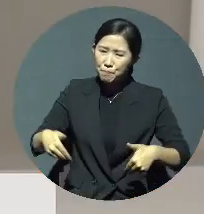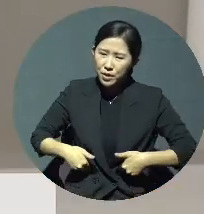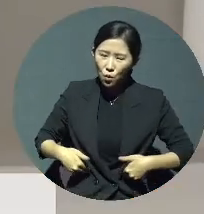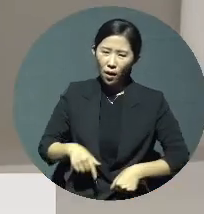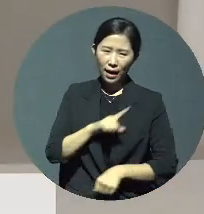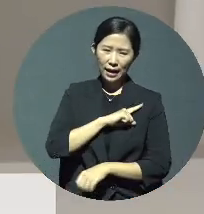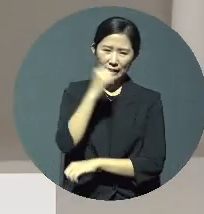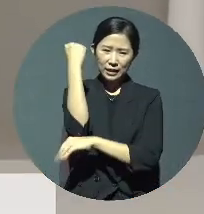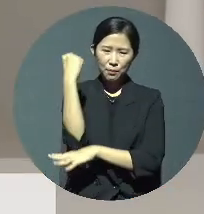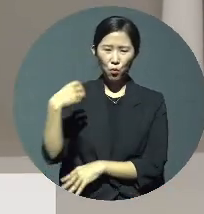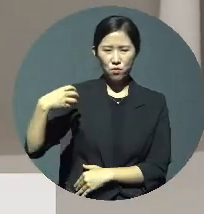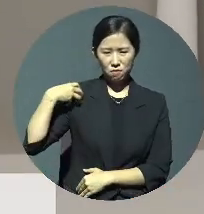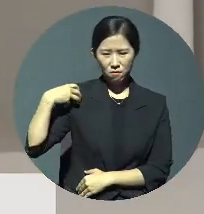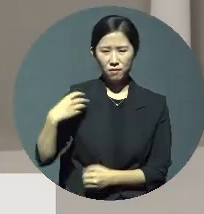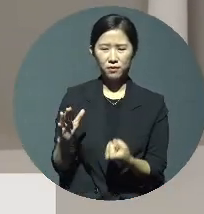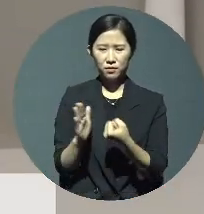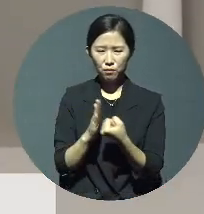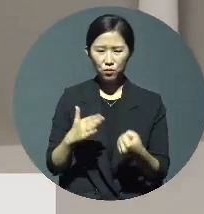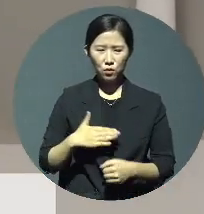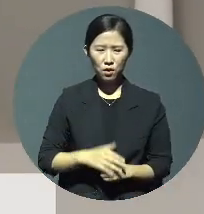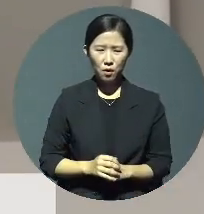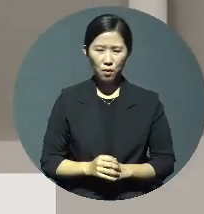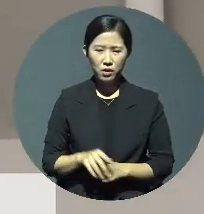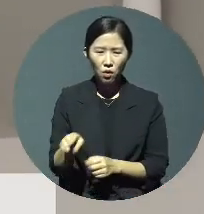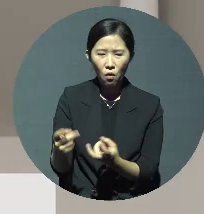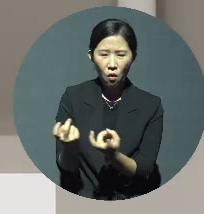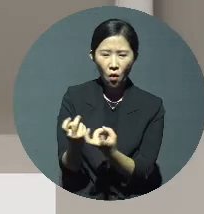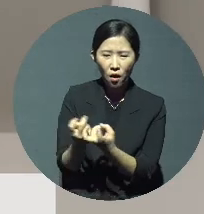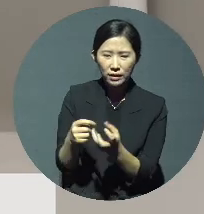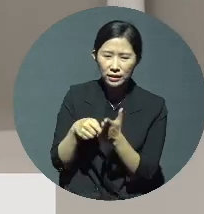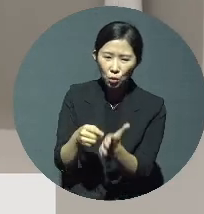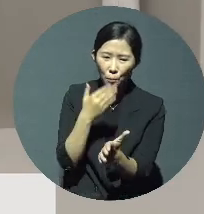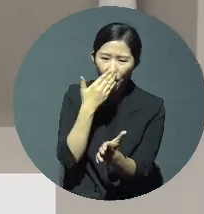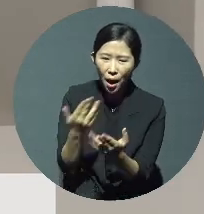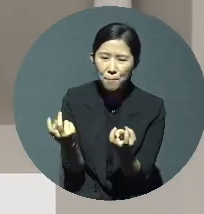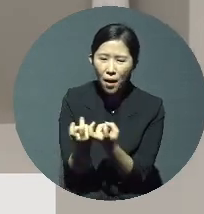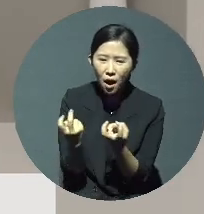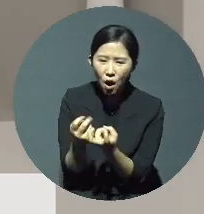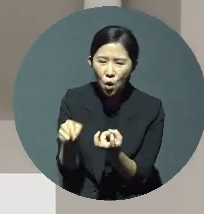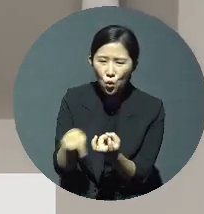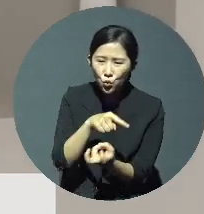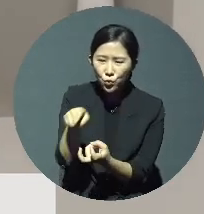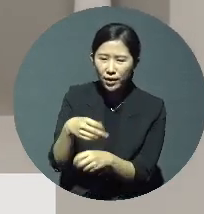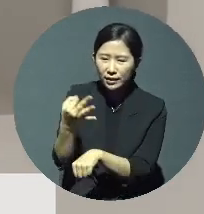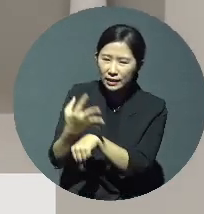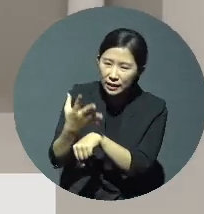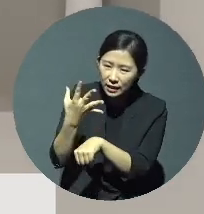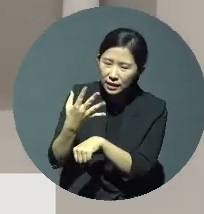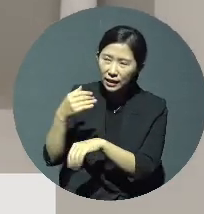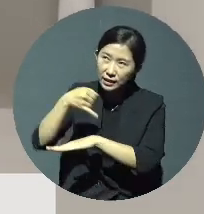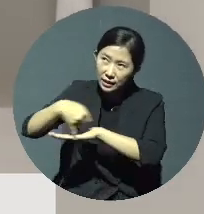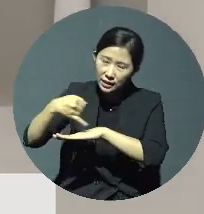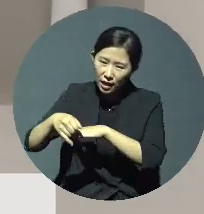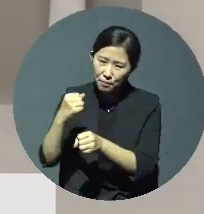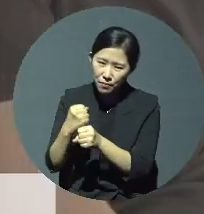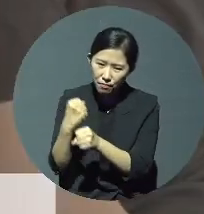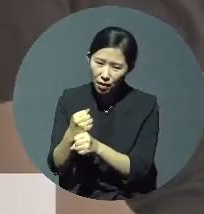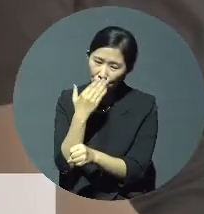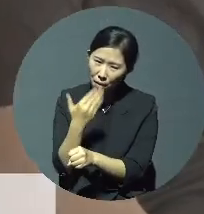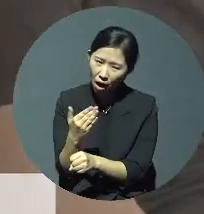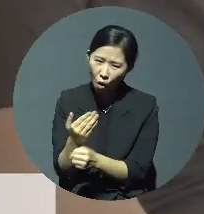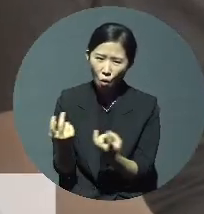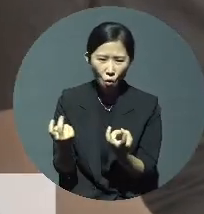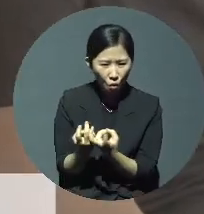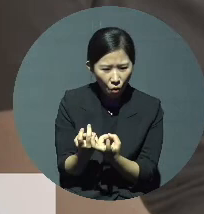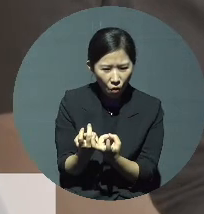it's a good example as a very base level, how do you create a very simple type of product sustainably? And I believe any of that type